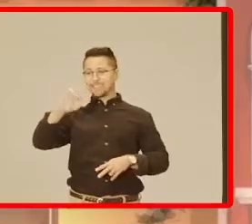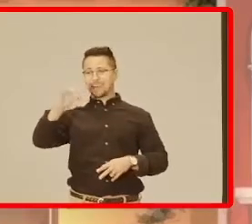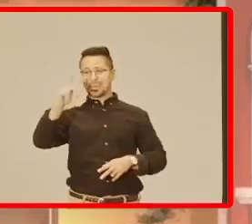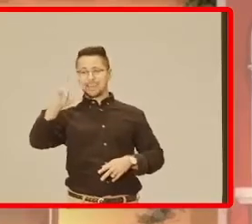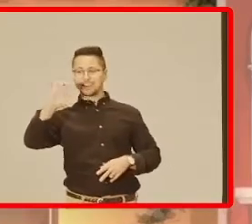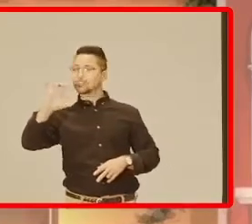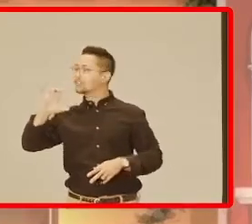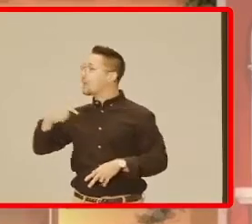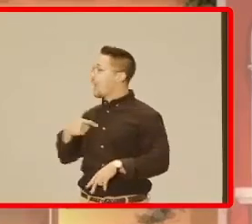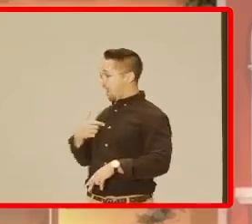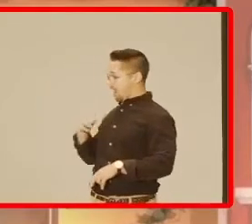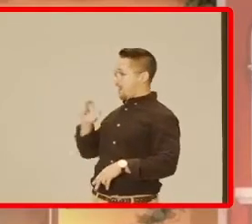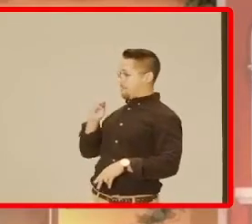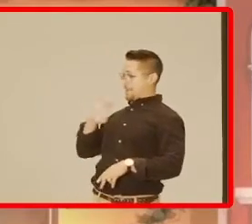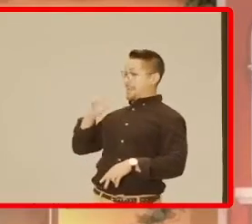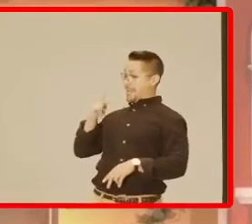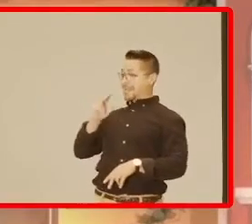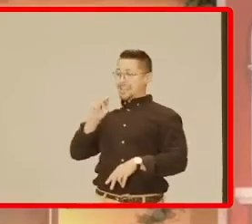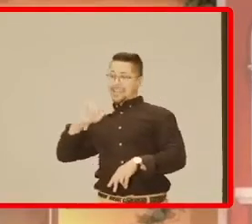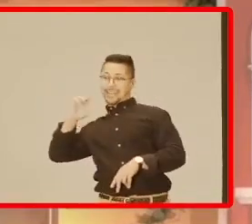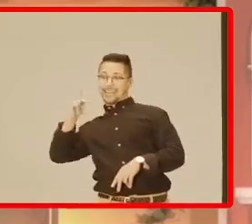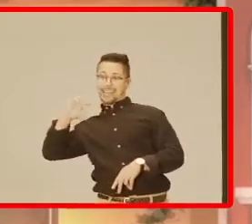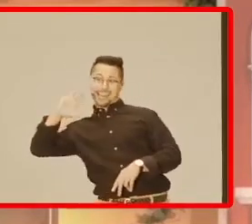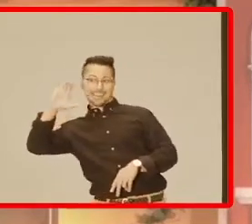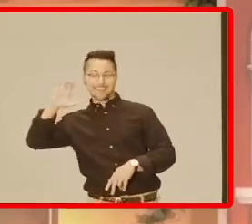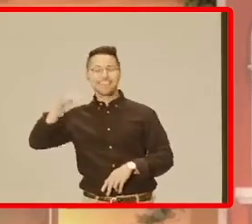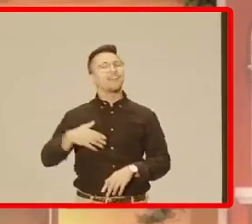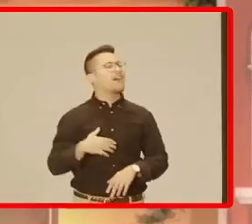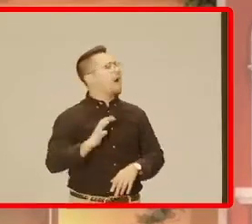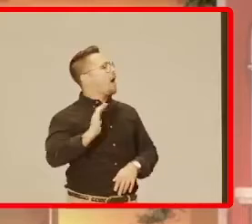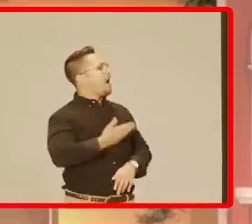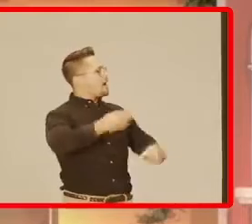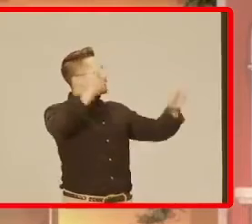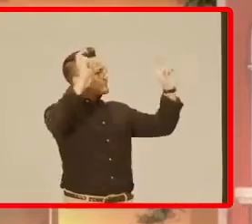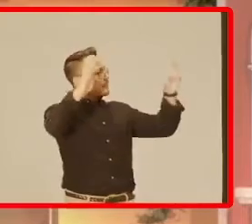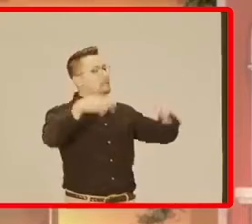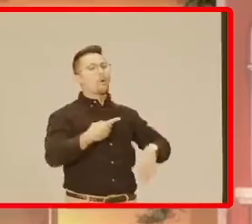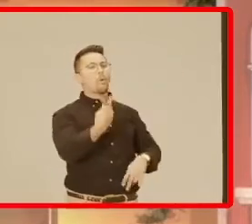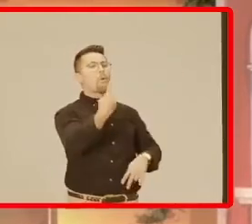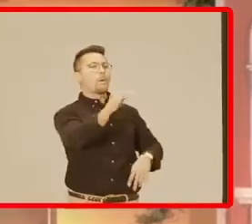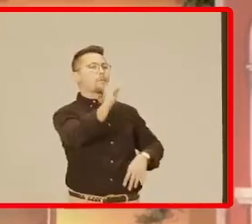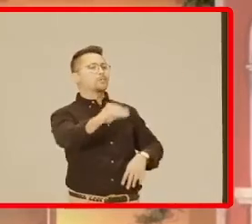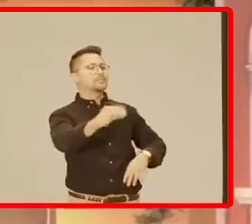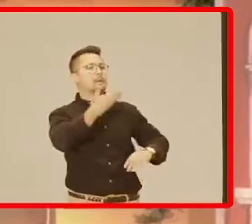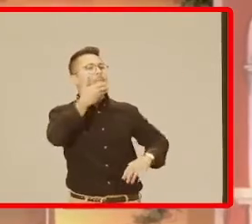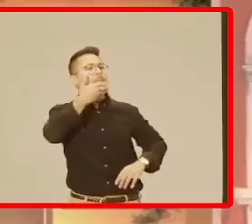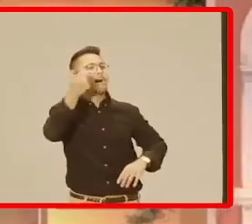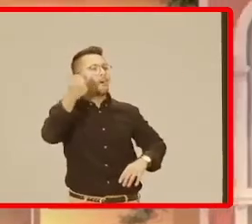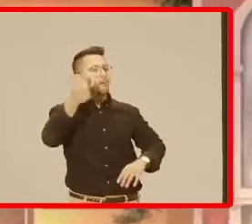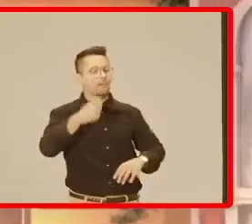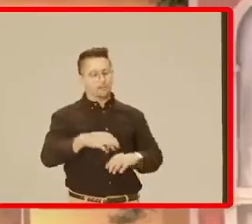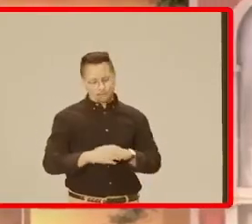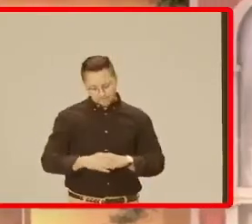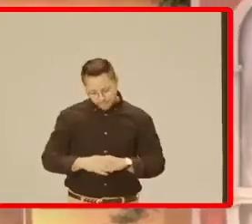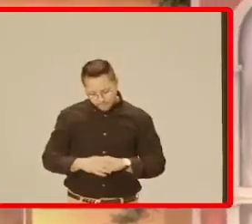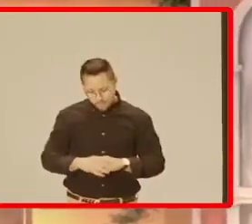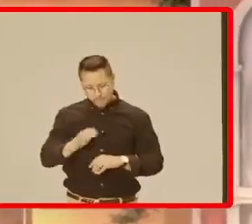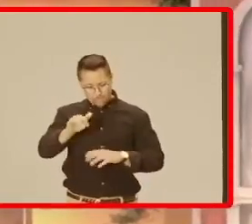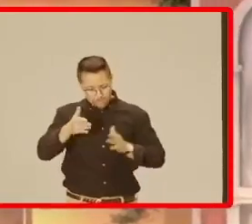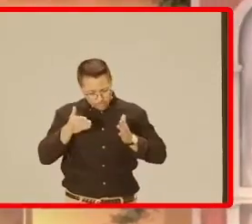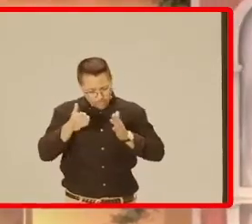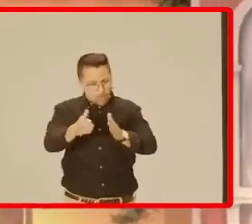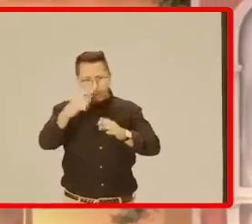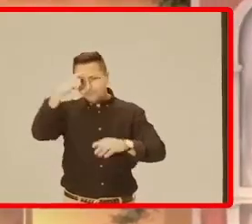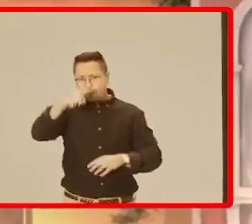Nikic. Our topic is 1% better, the road to full